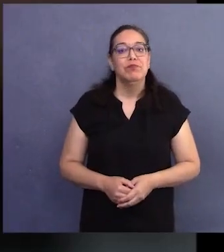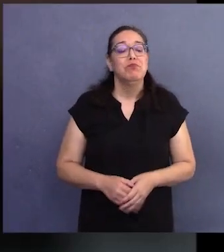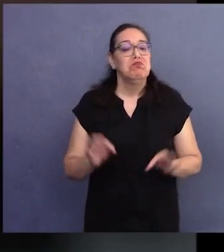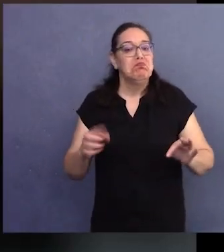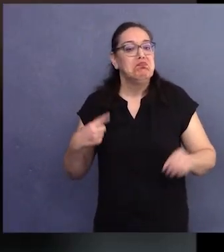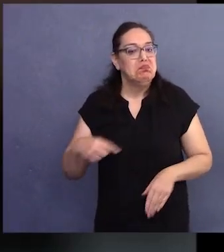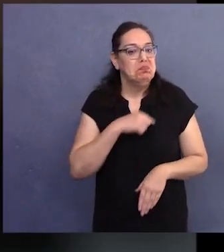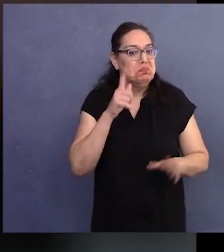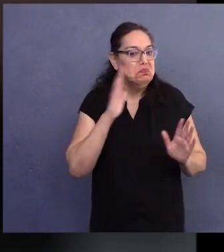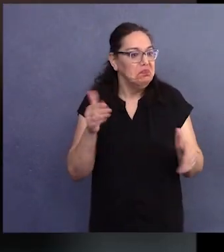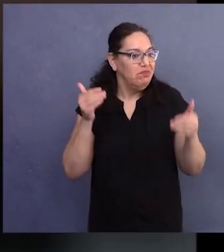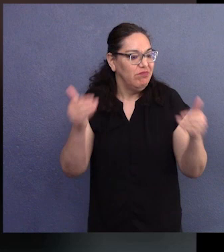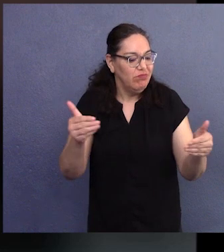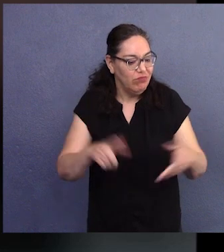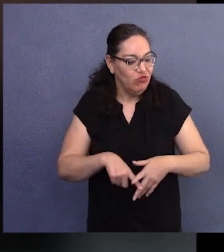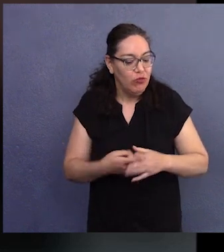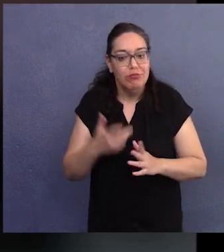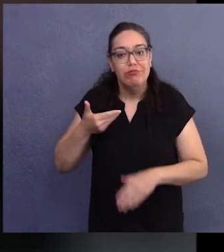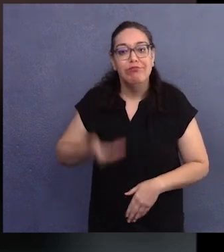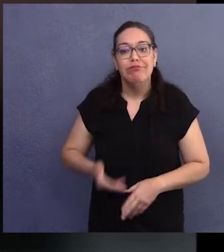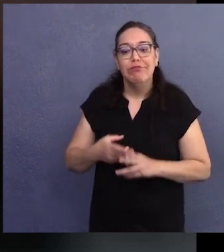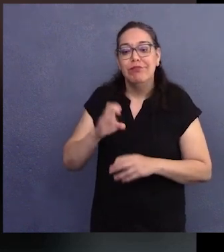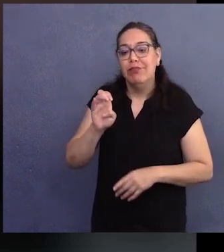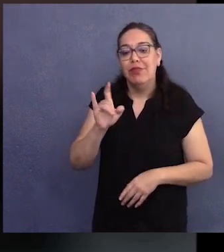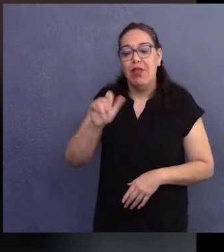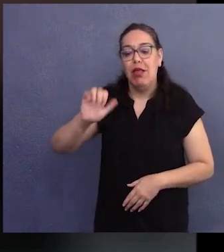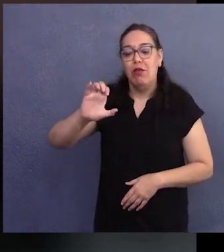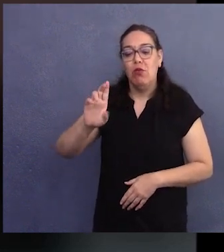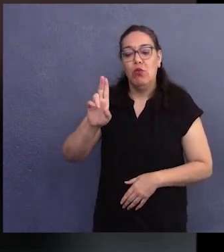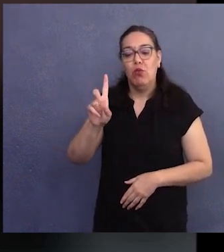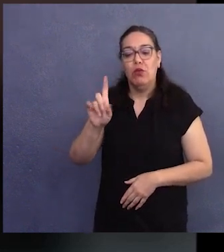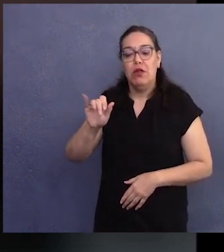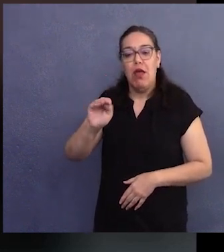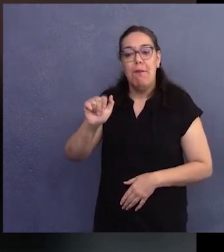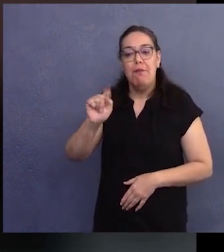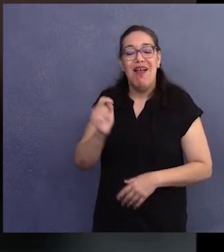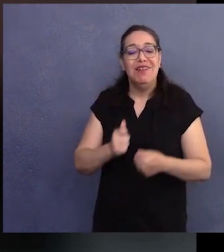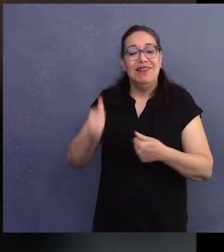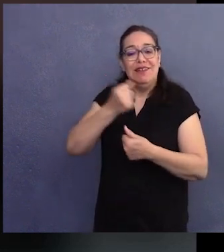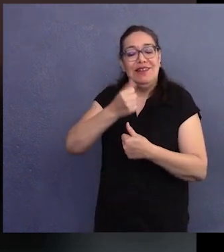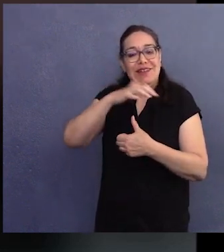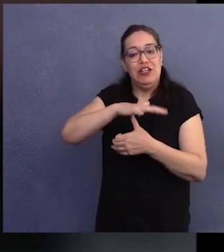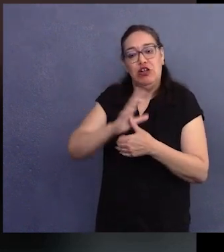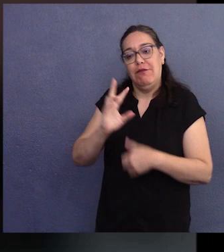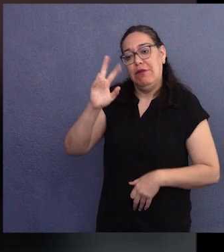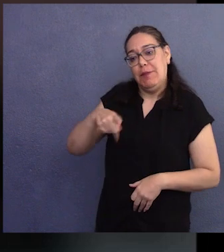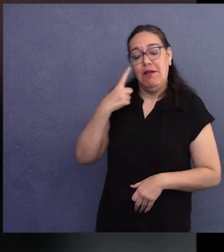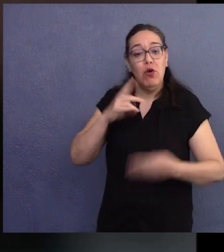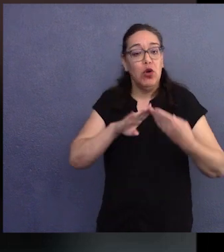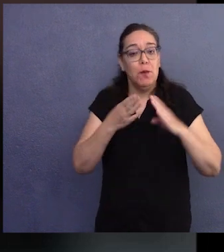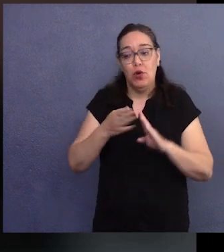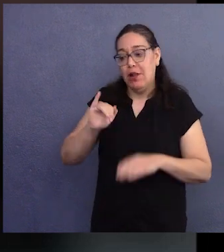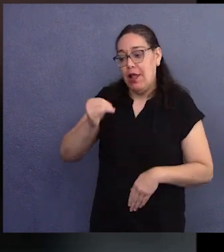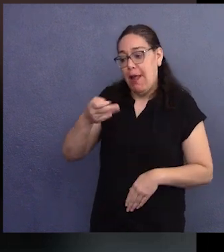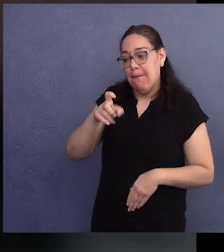We will go ahead and get started. My name is Celia Kudiamat. I am the Senior VP of Community Impact and Grants at the